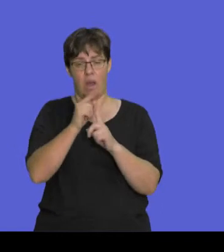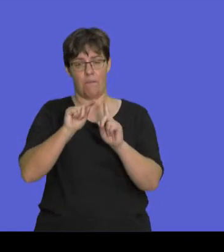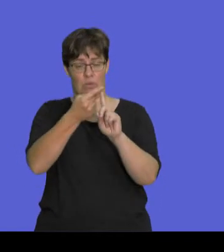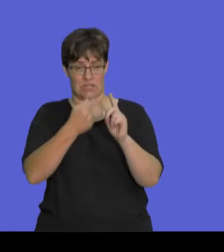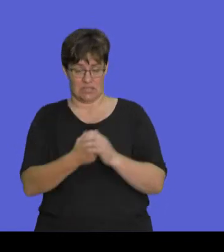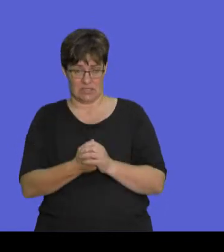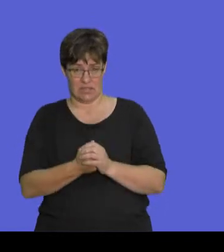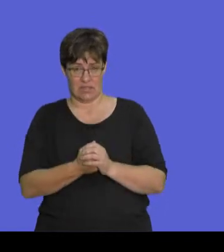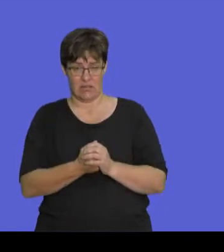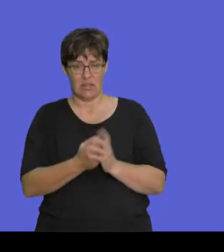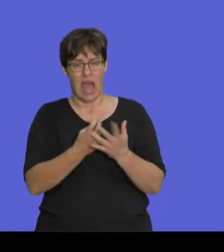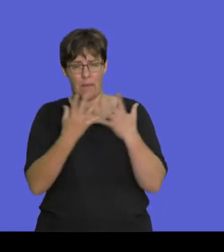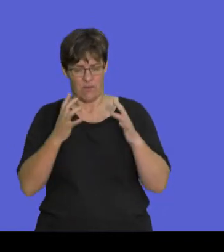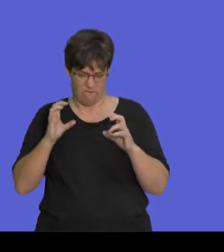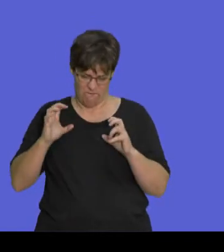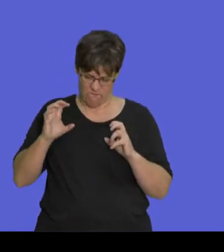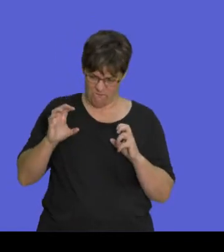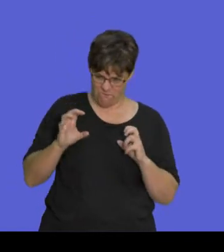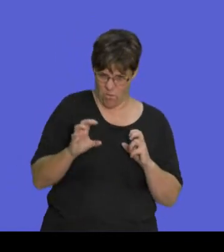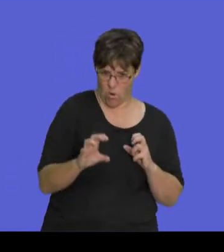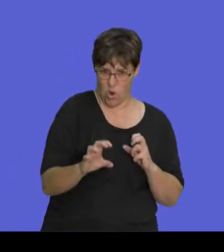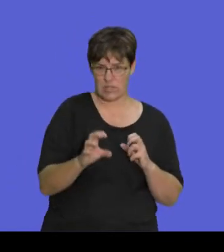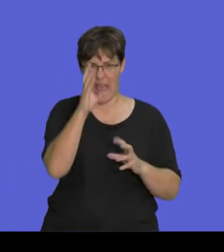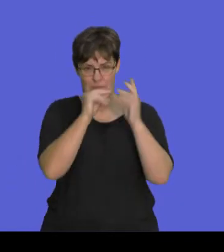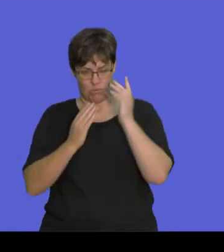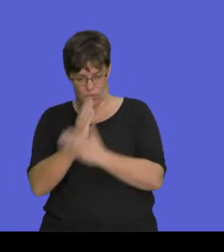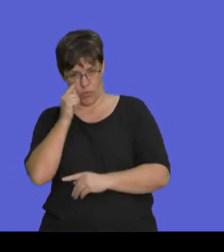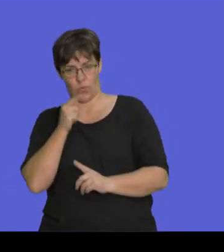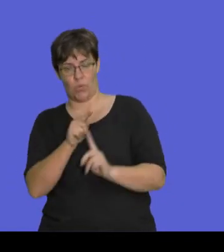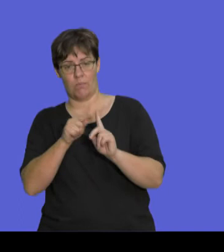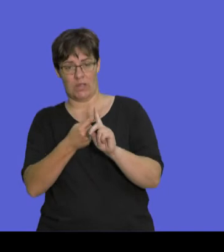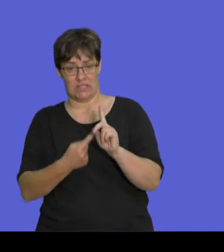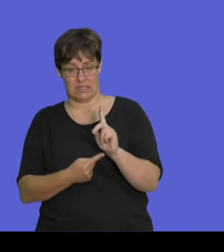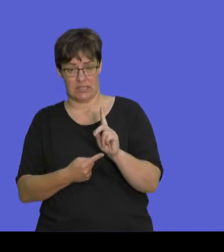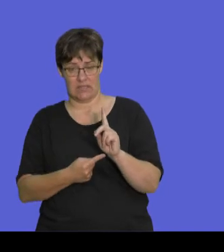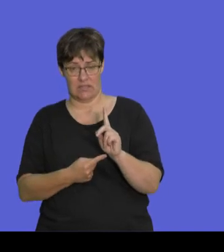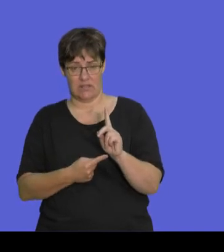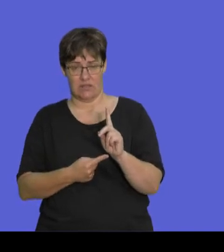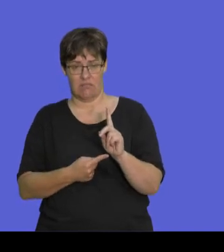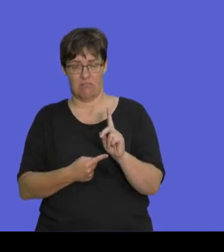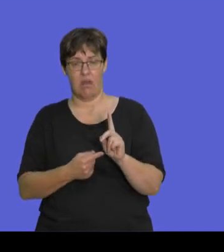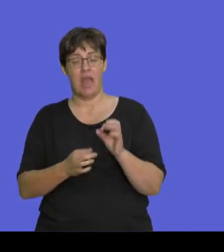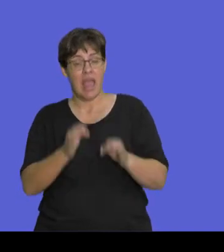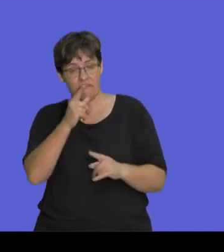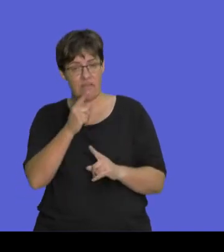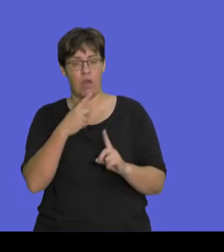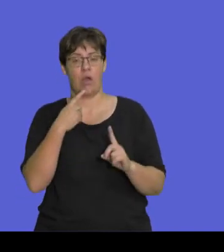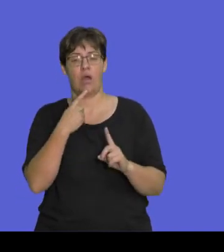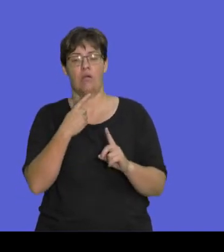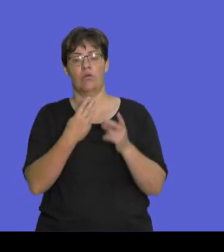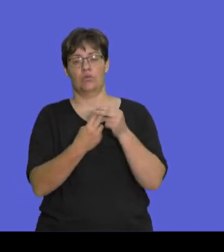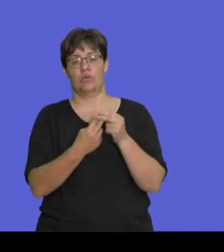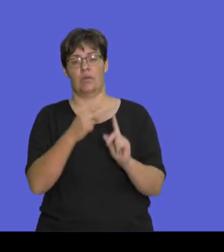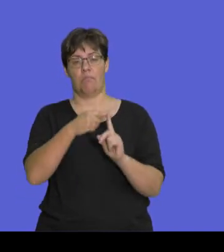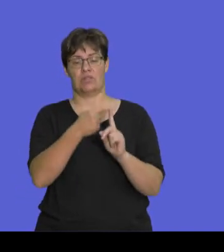much force will be experienced when we subject a unit positive charge to that field. So in other